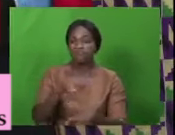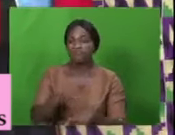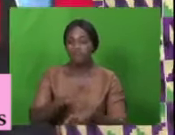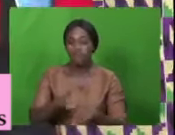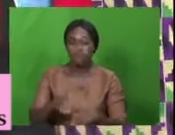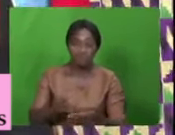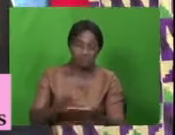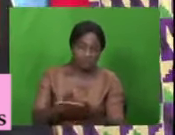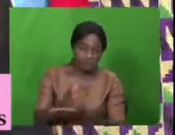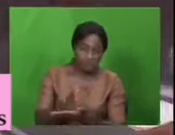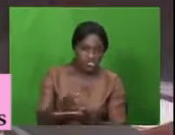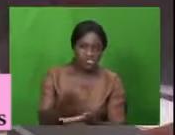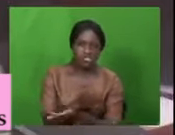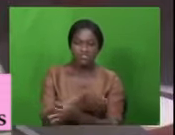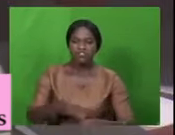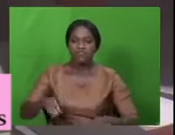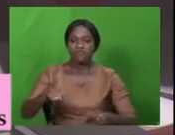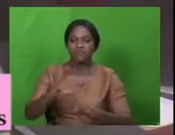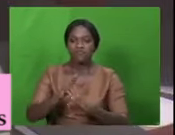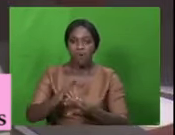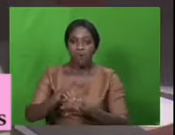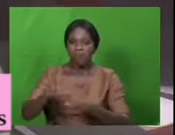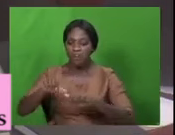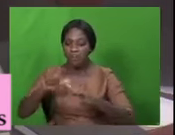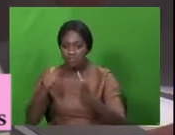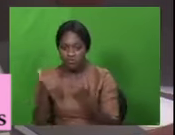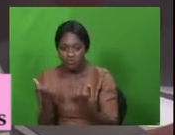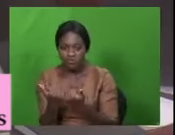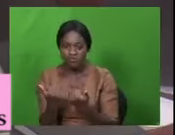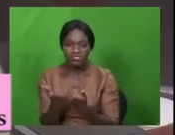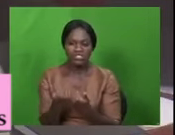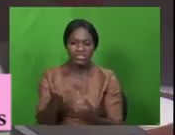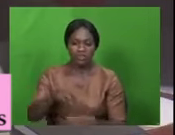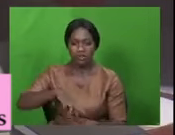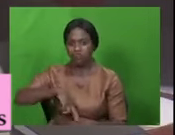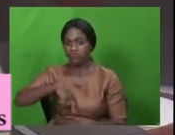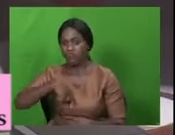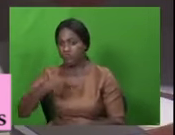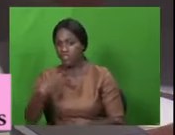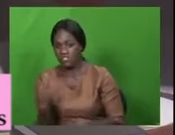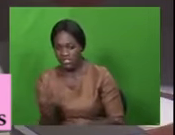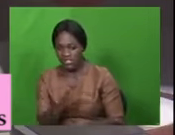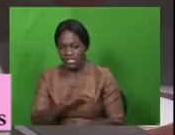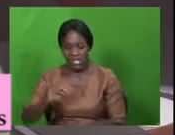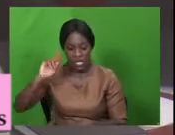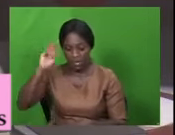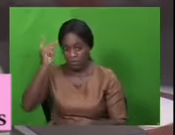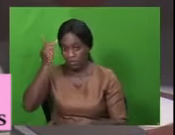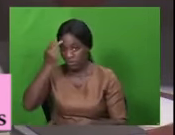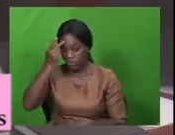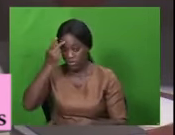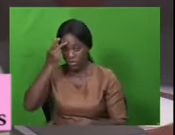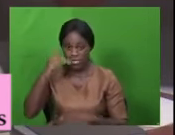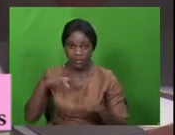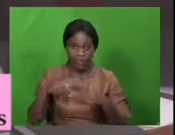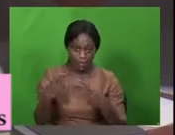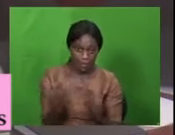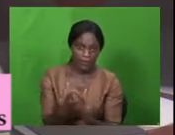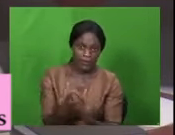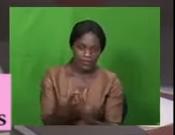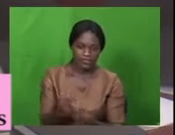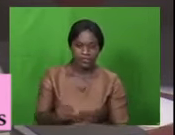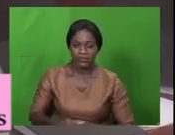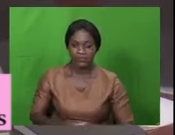association, freedom of assembly, freedom of religion, and political affiliation.